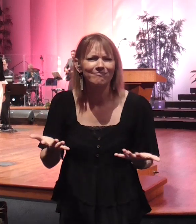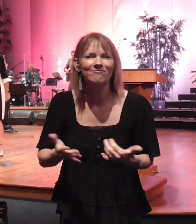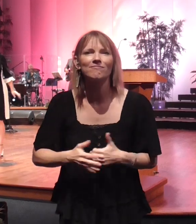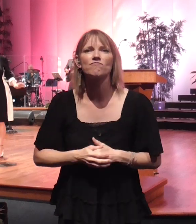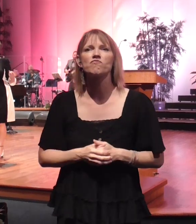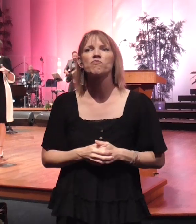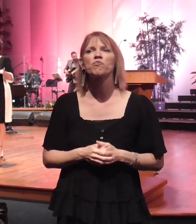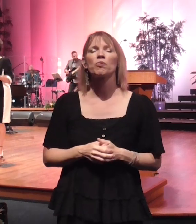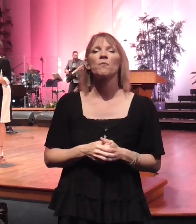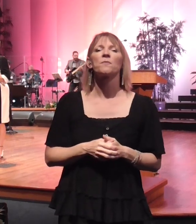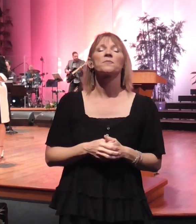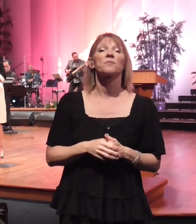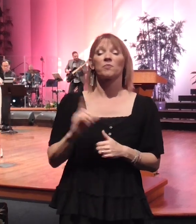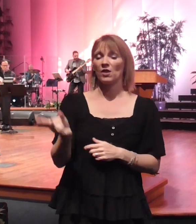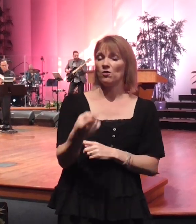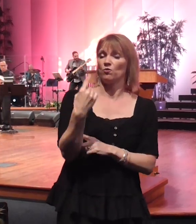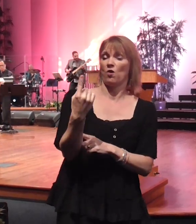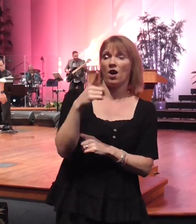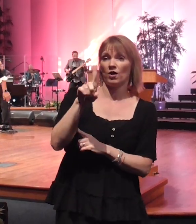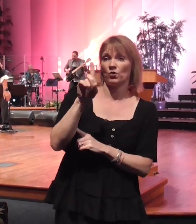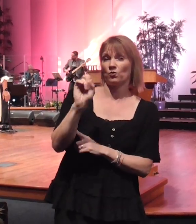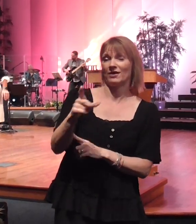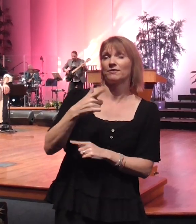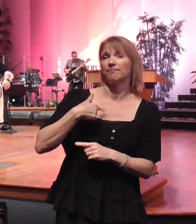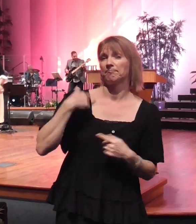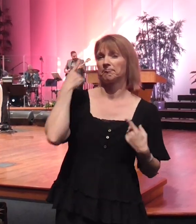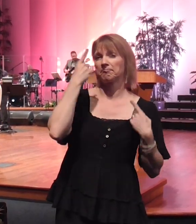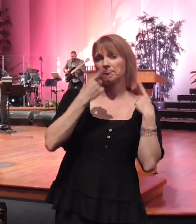There's only one question.